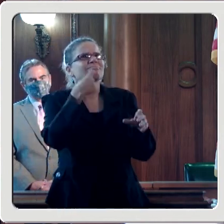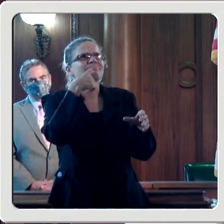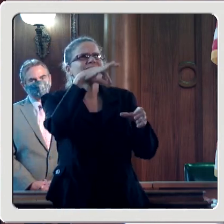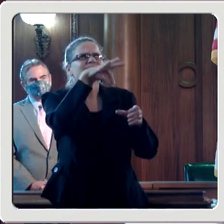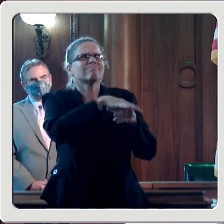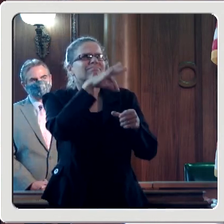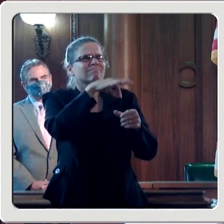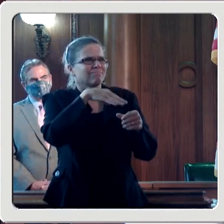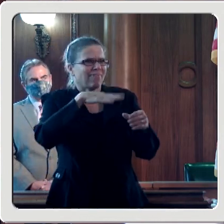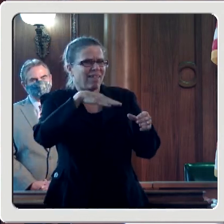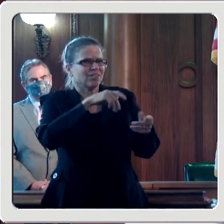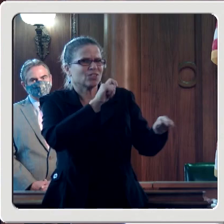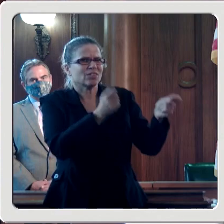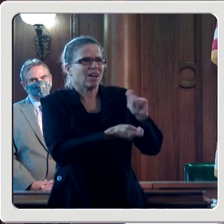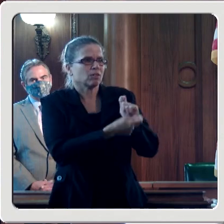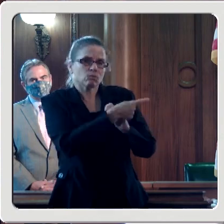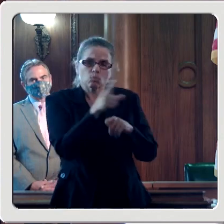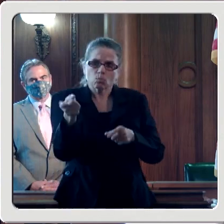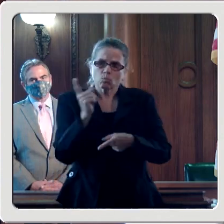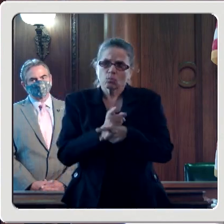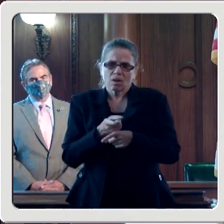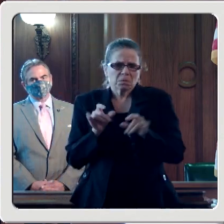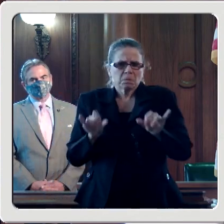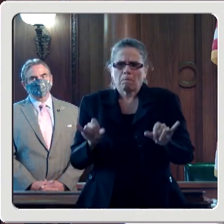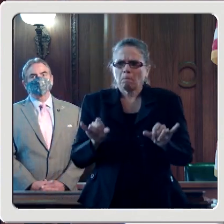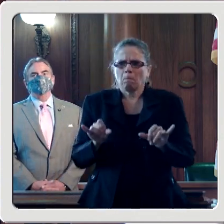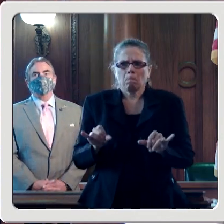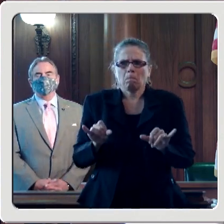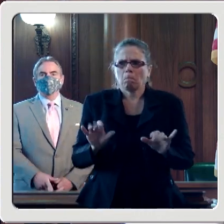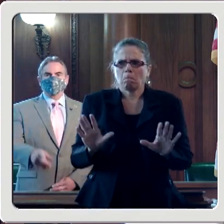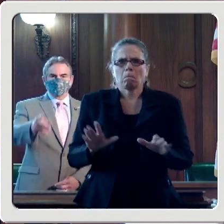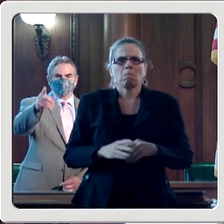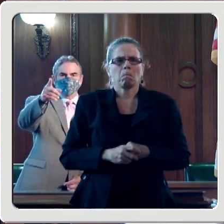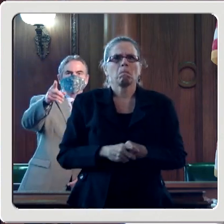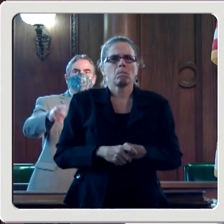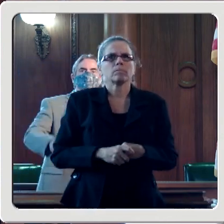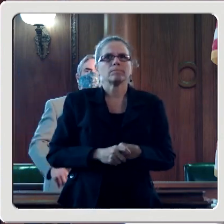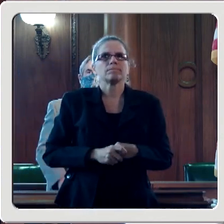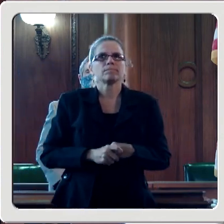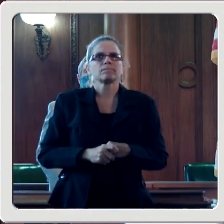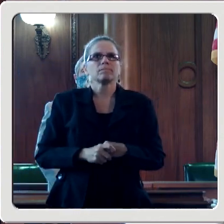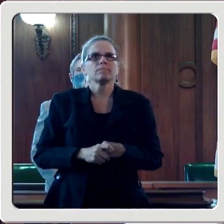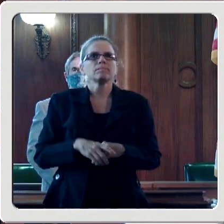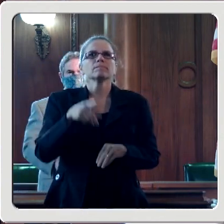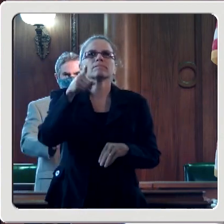a few weeks ago. Right, that's our plan. Yep. Mike Mascadrelli, please.